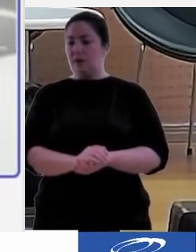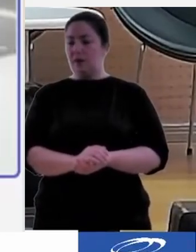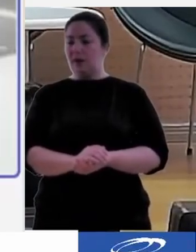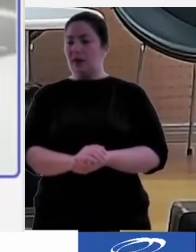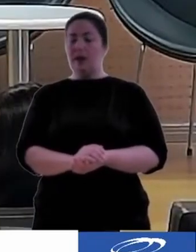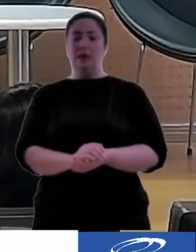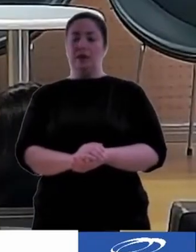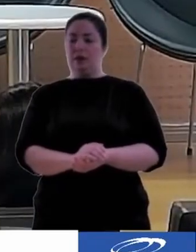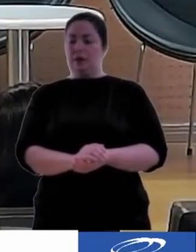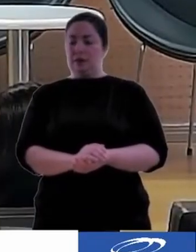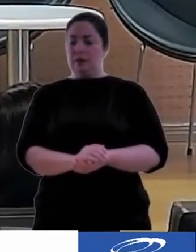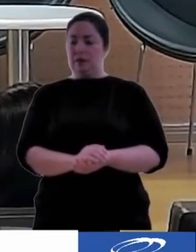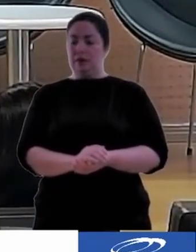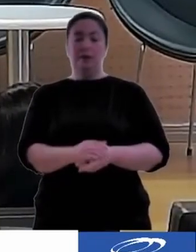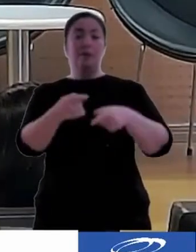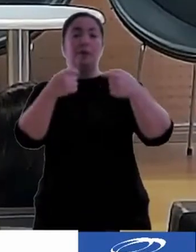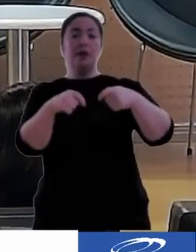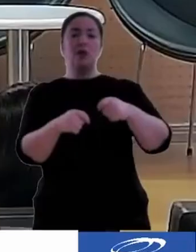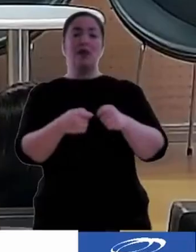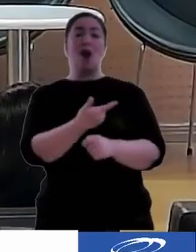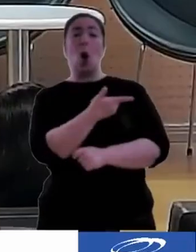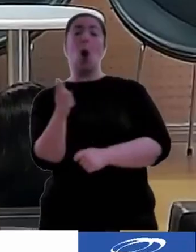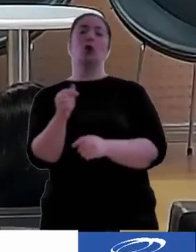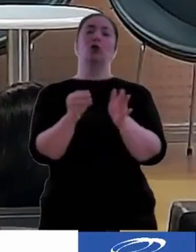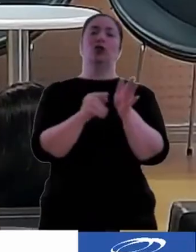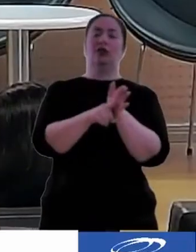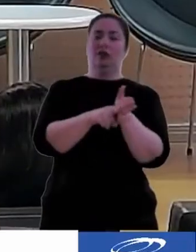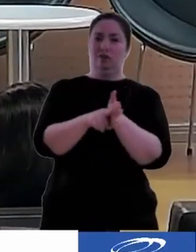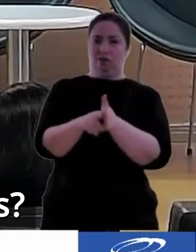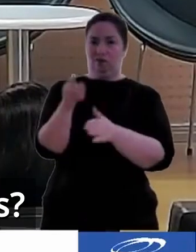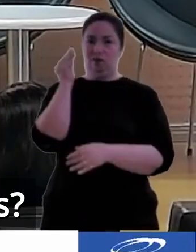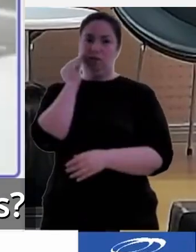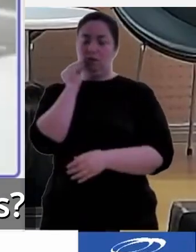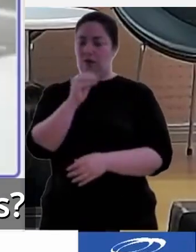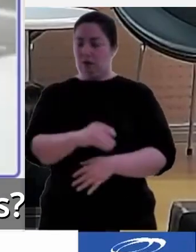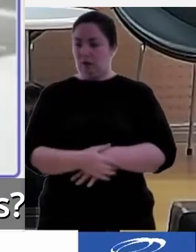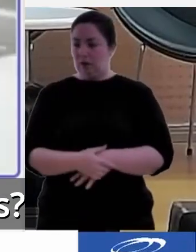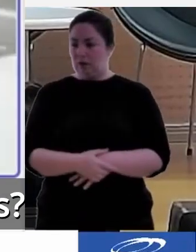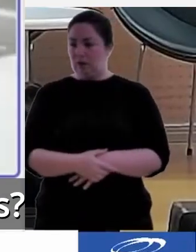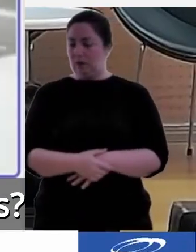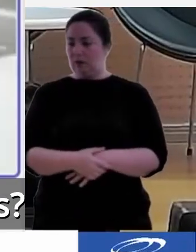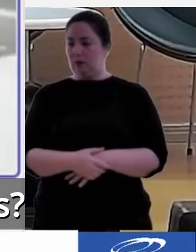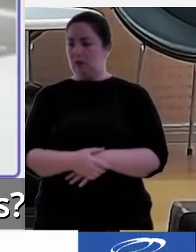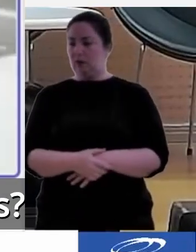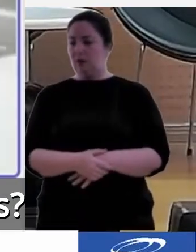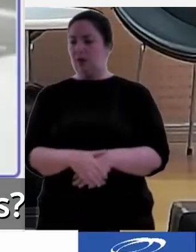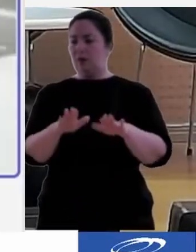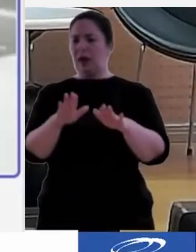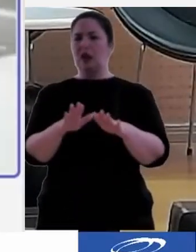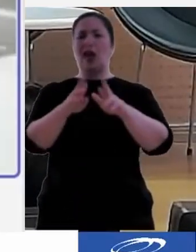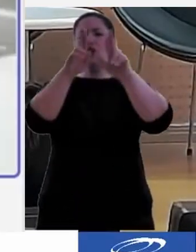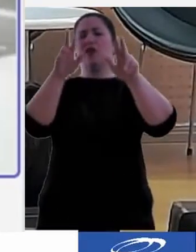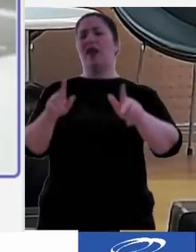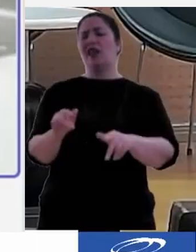molecular diagnostics. And then I guess the question was, what is the role of the different molecular